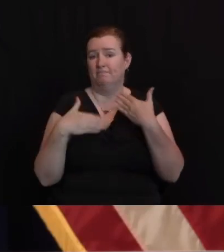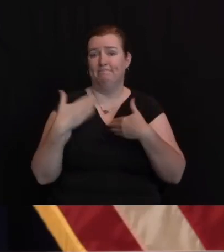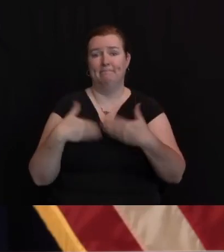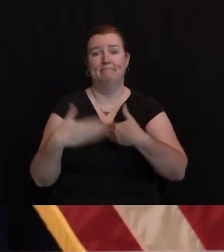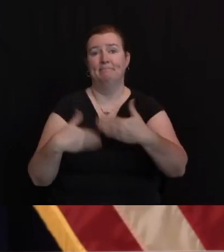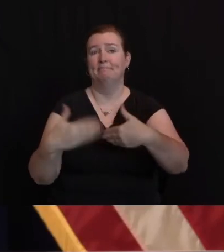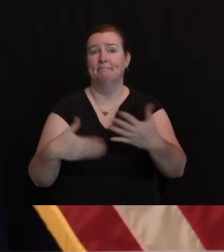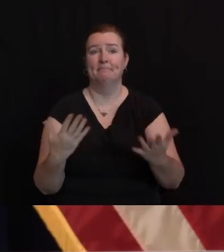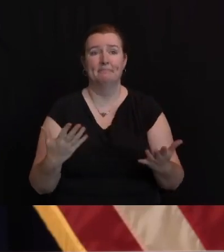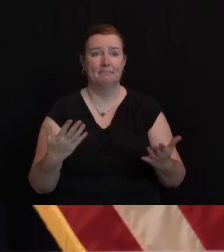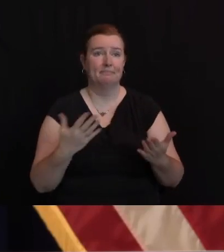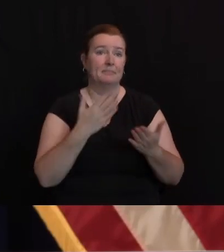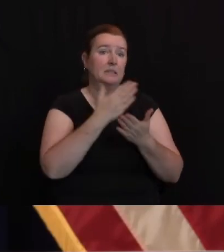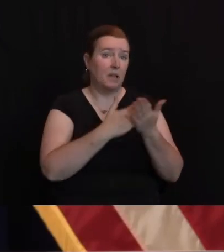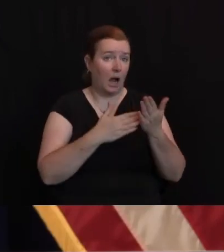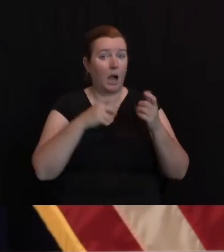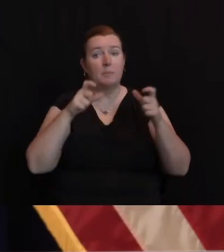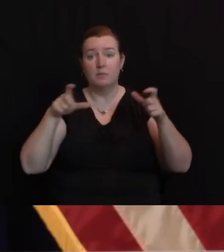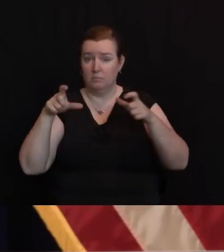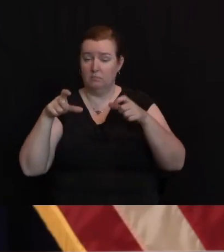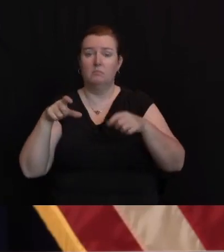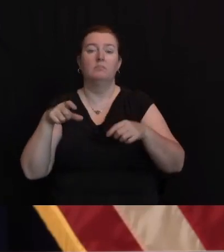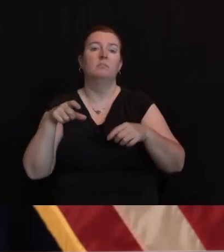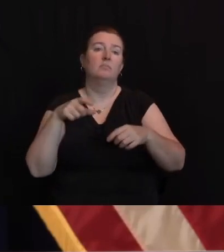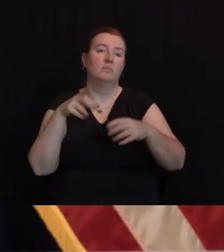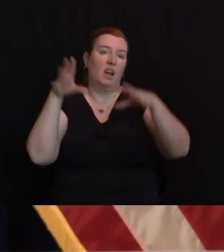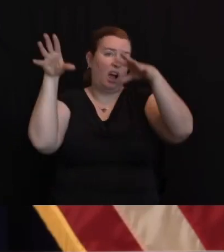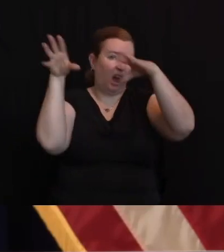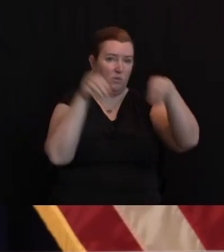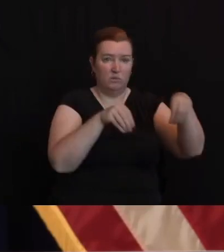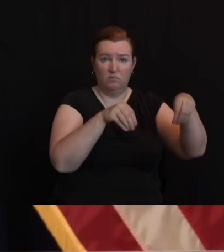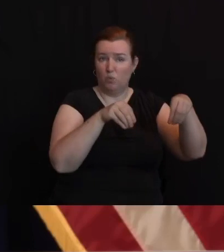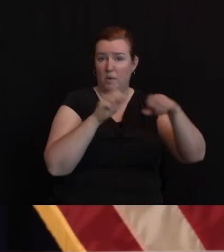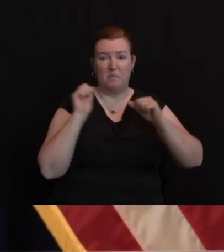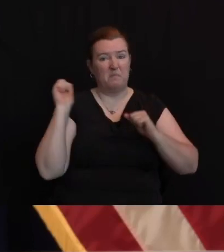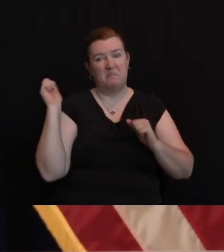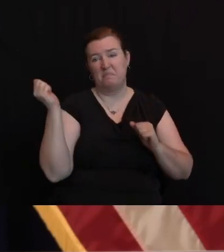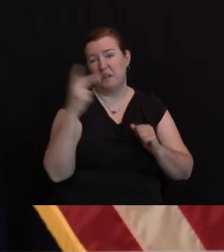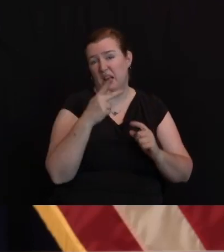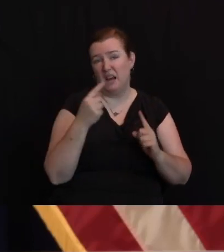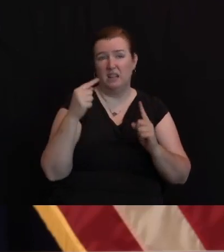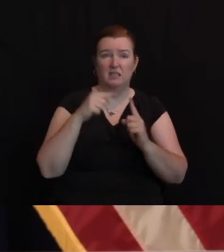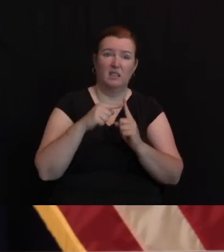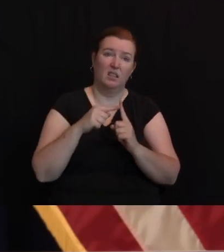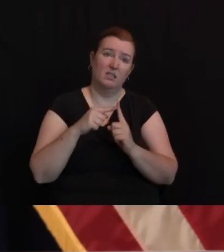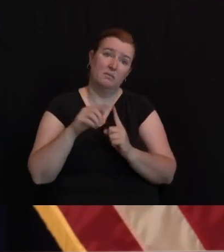some folks who have lost their power may not be restored until the end of the weekend.